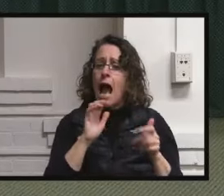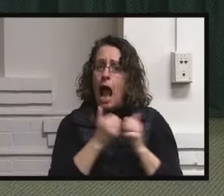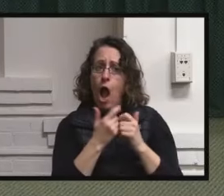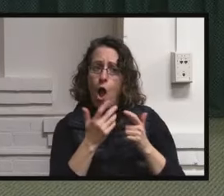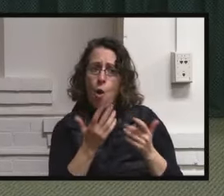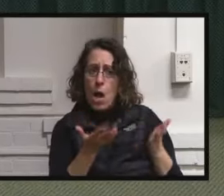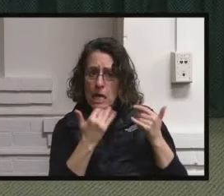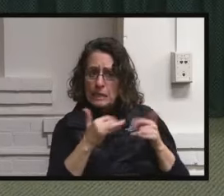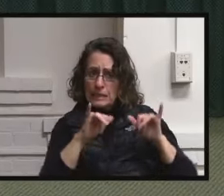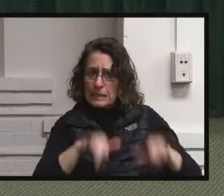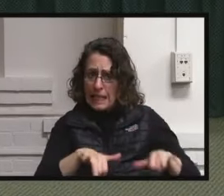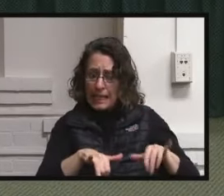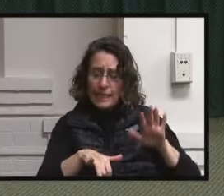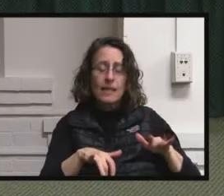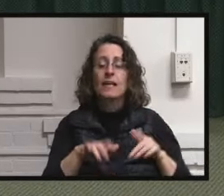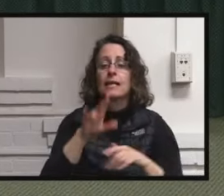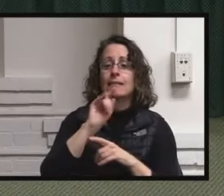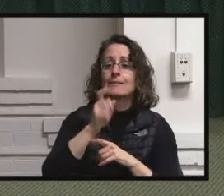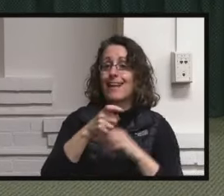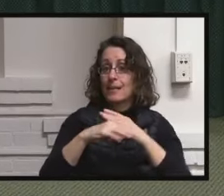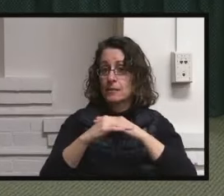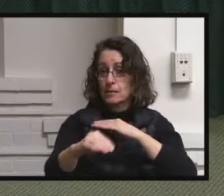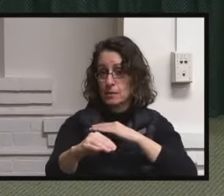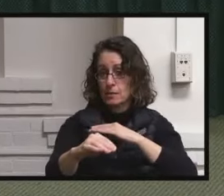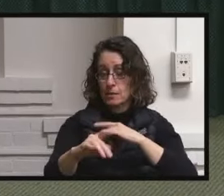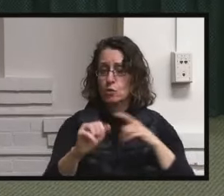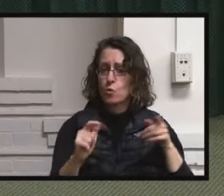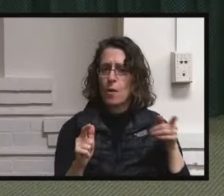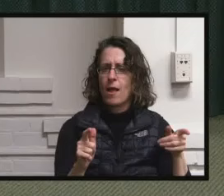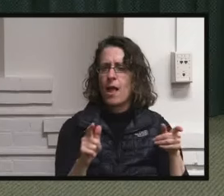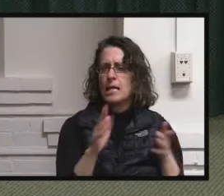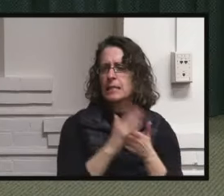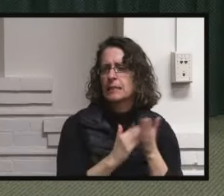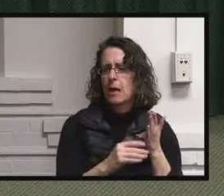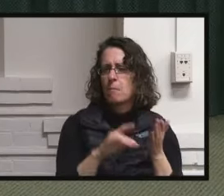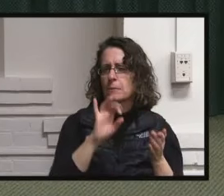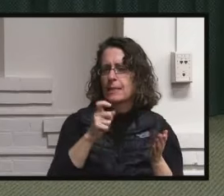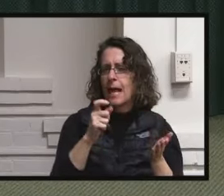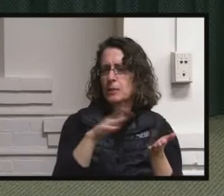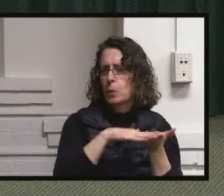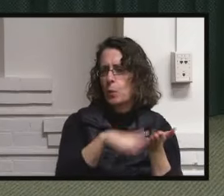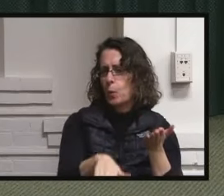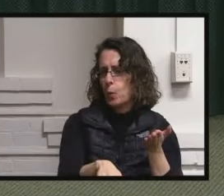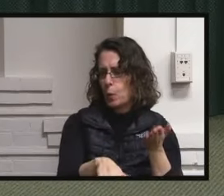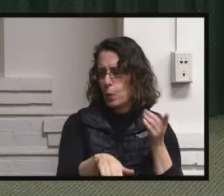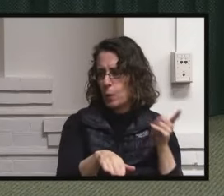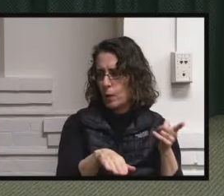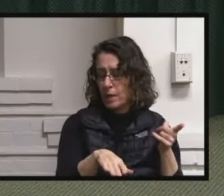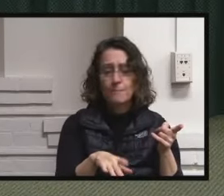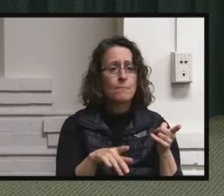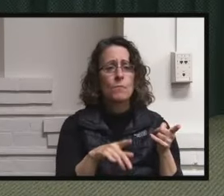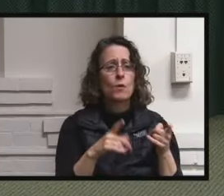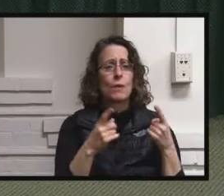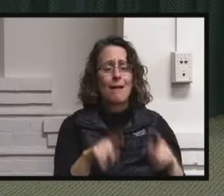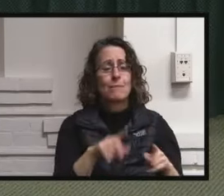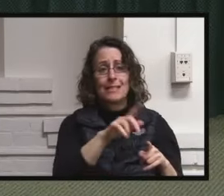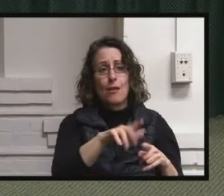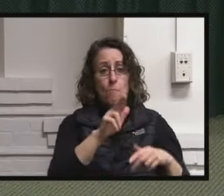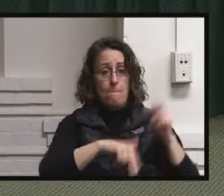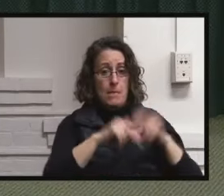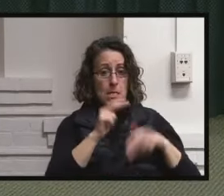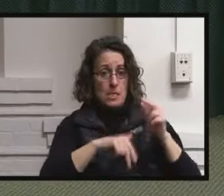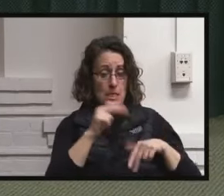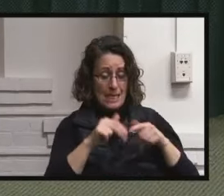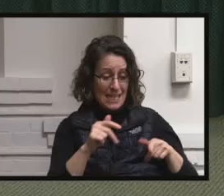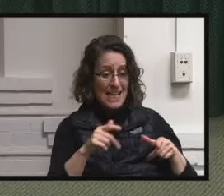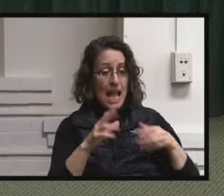us to provide some tax relief on the incremental portion of the value at the site that